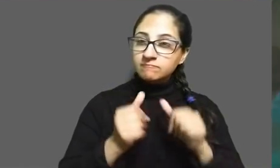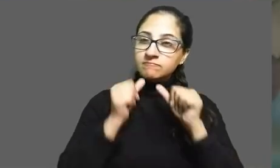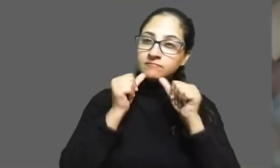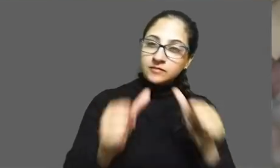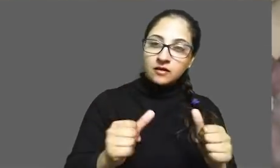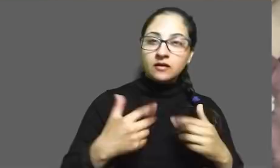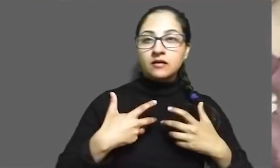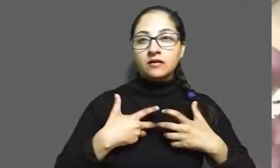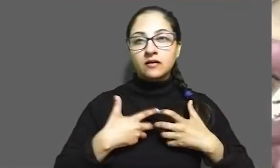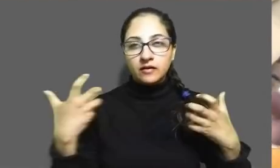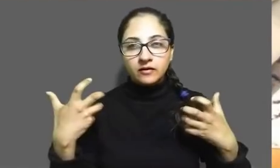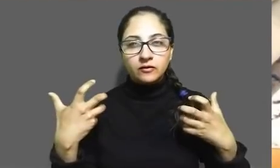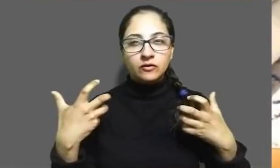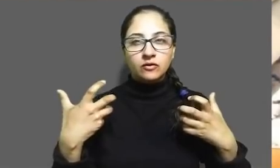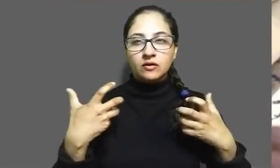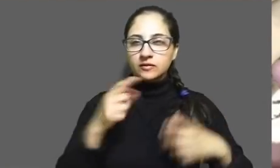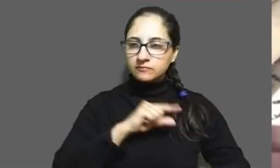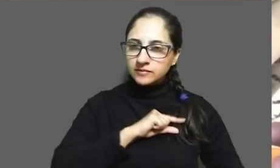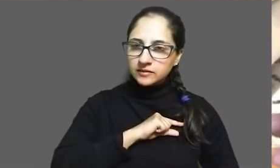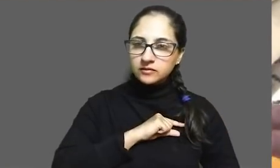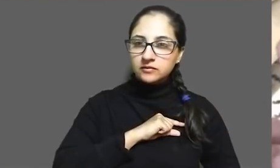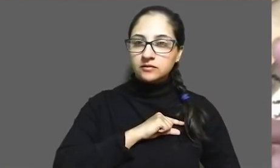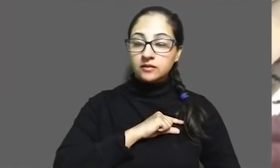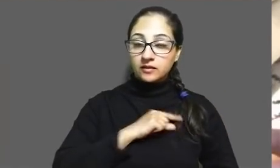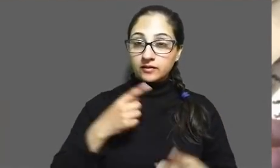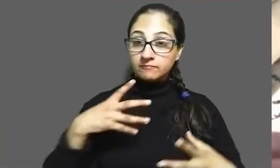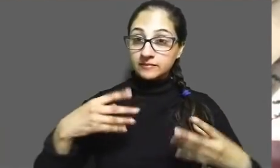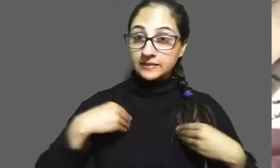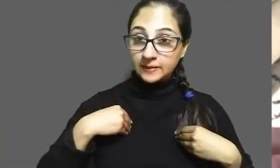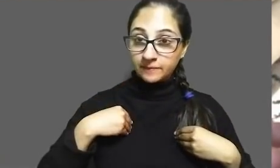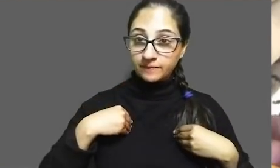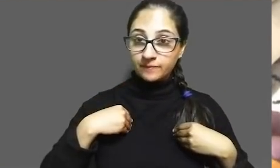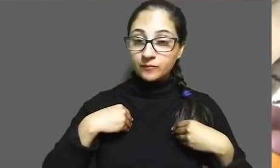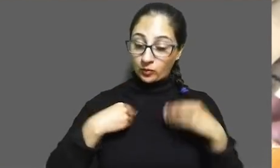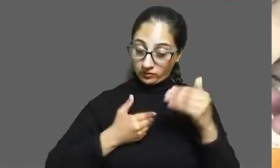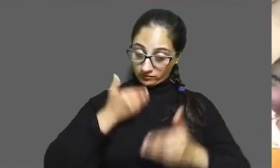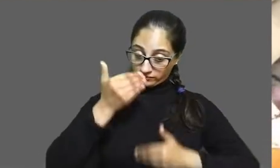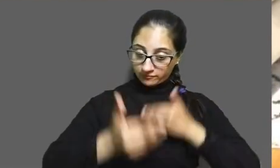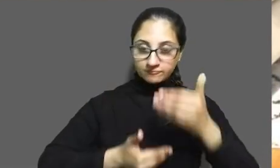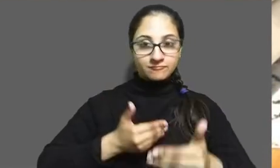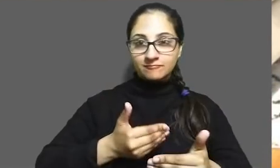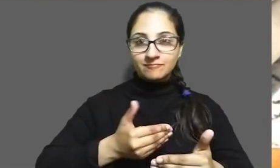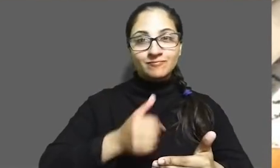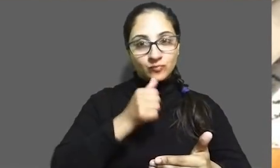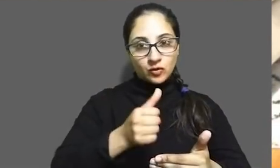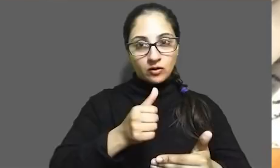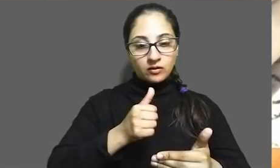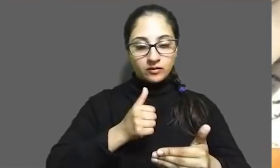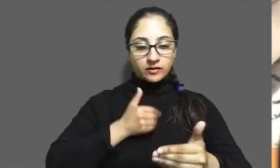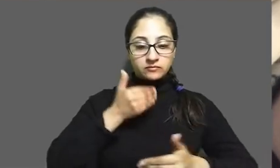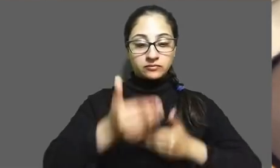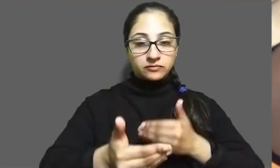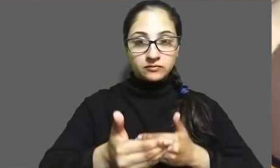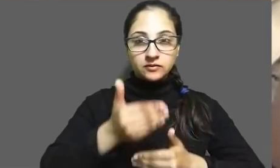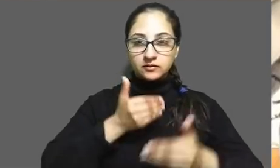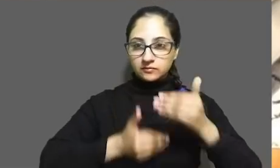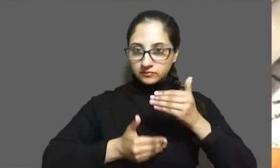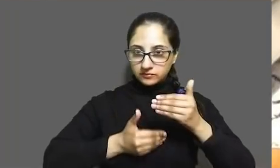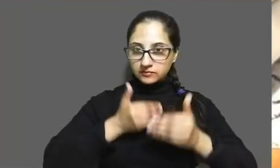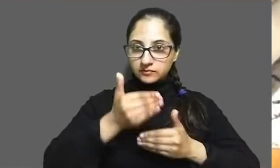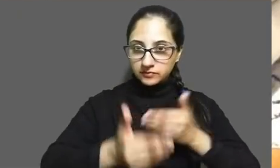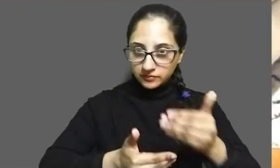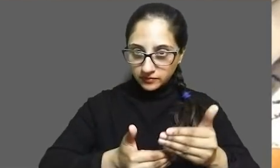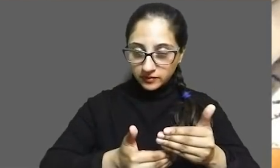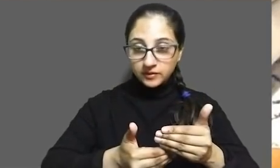linear. Sometimes we will go back and forth between stages. And with every loss, we go through